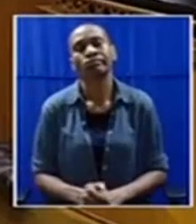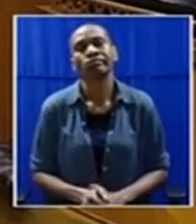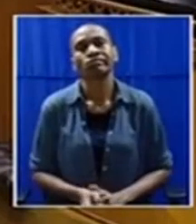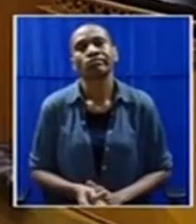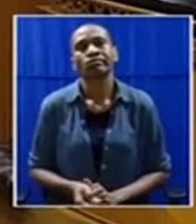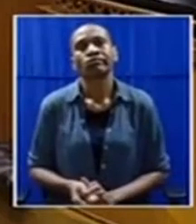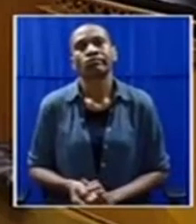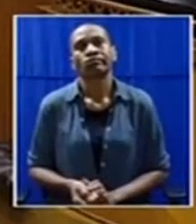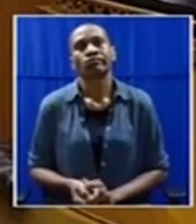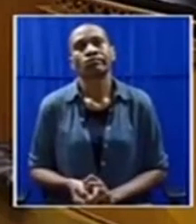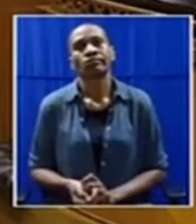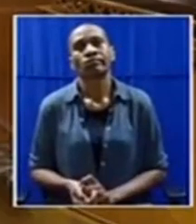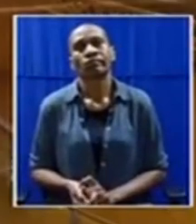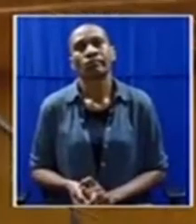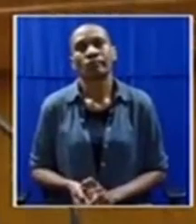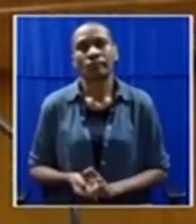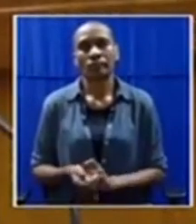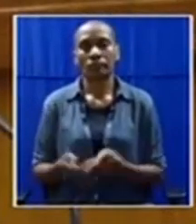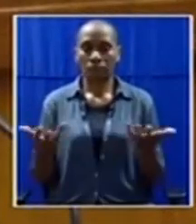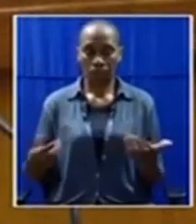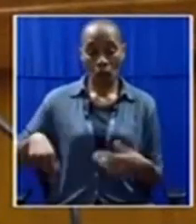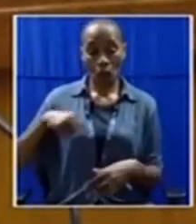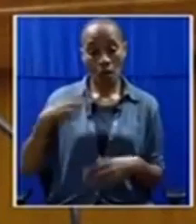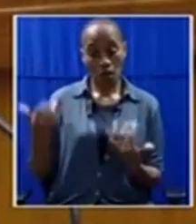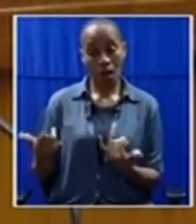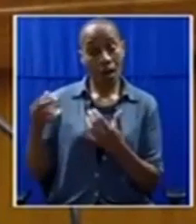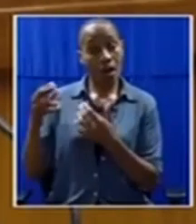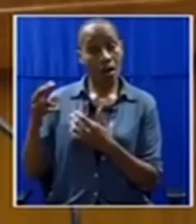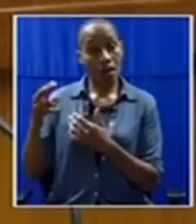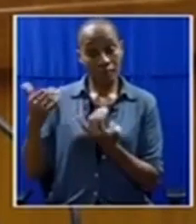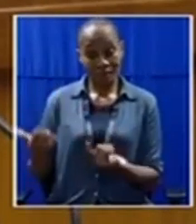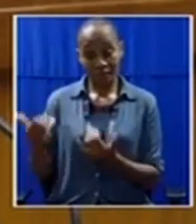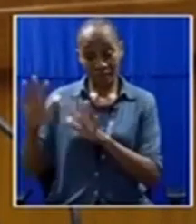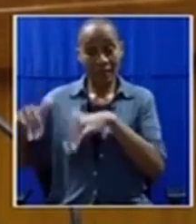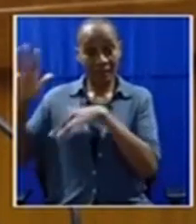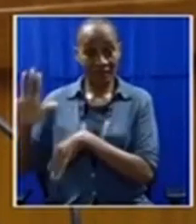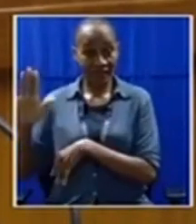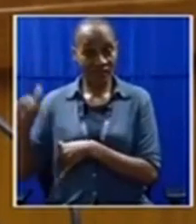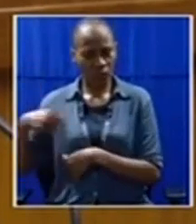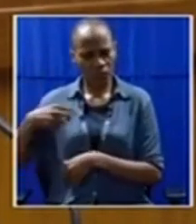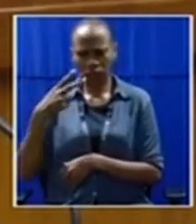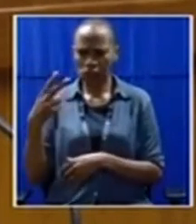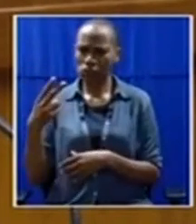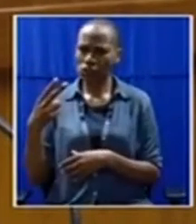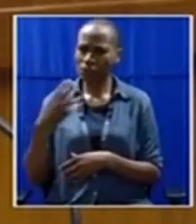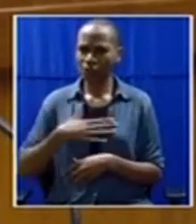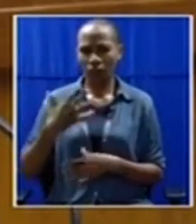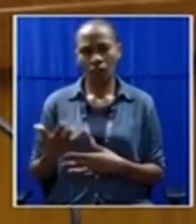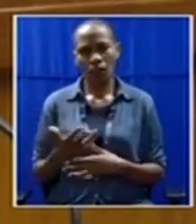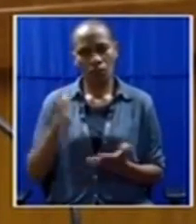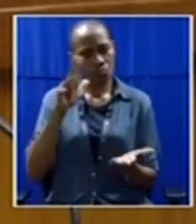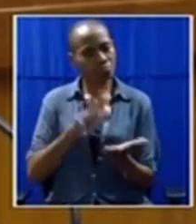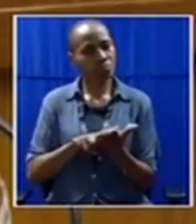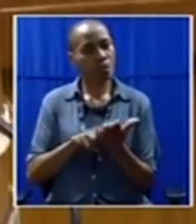For us, one of the high points for the Assembly this term was the adoption of legislation